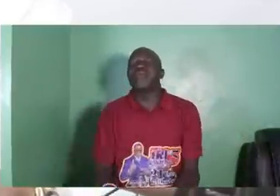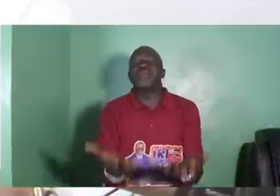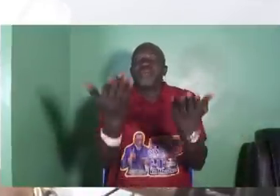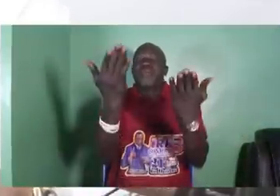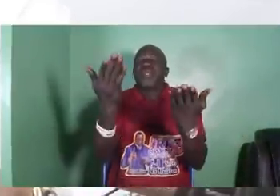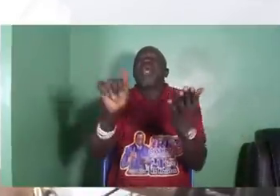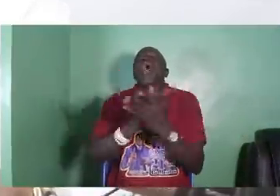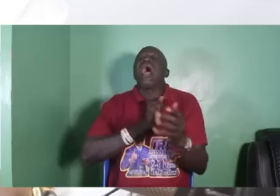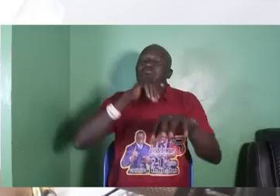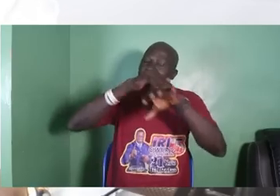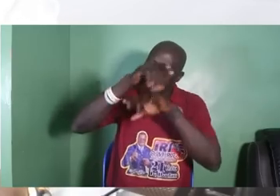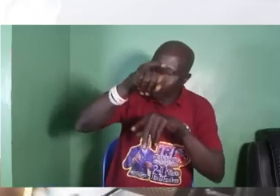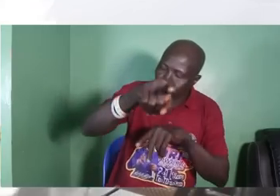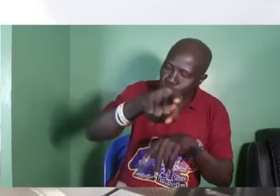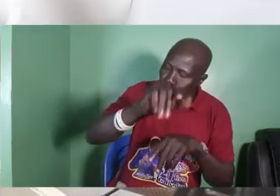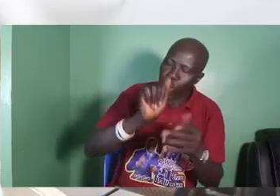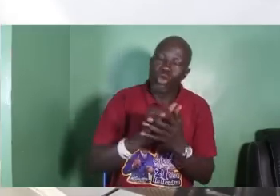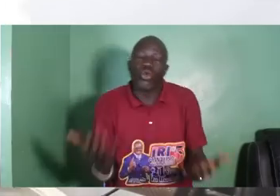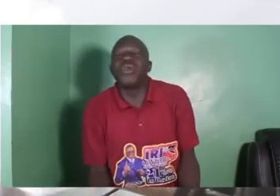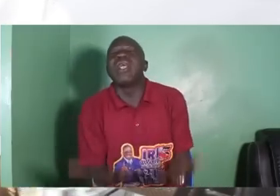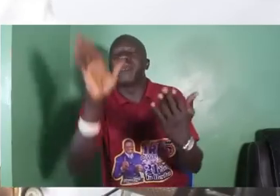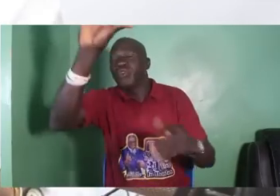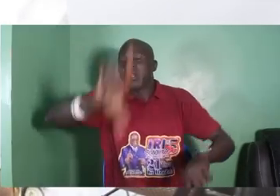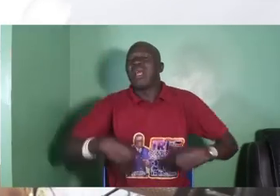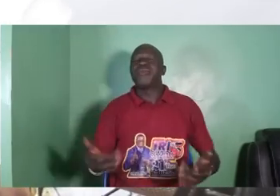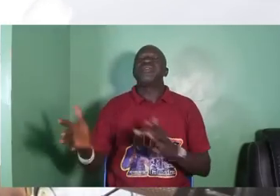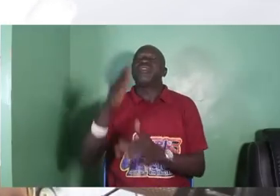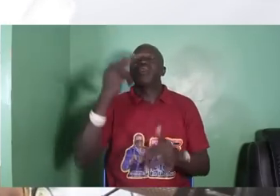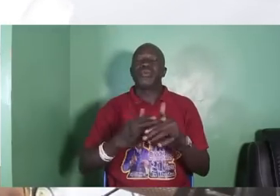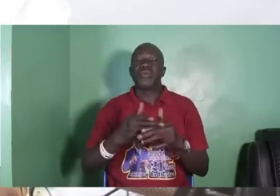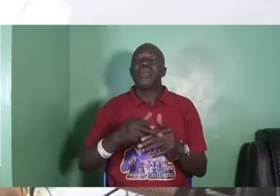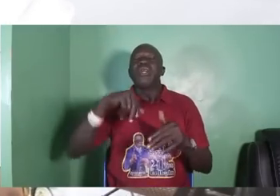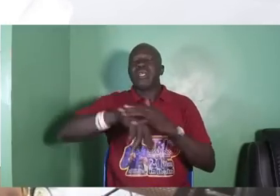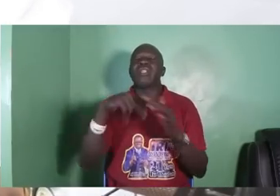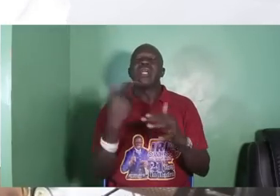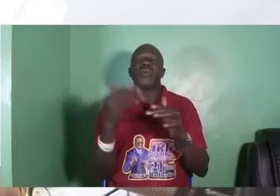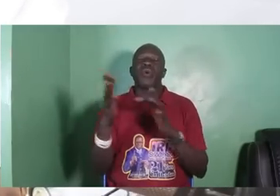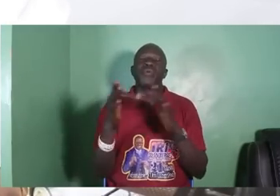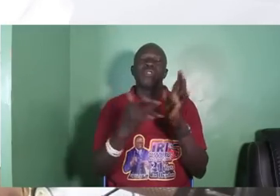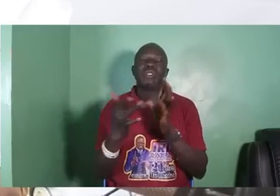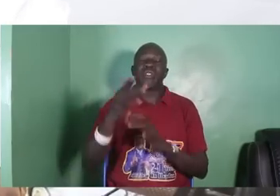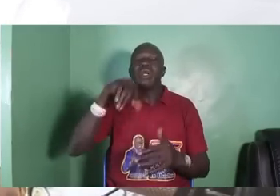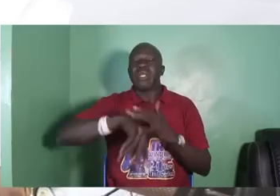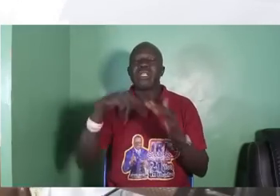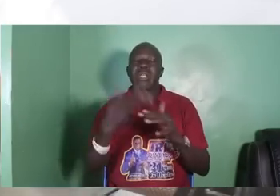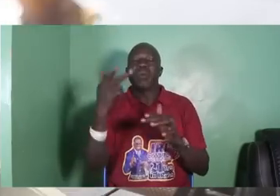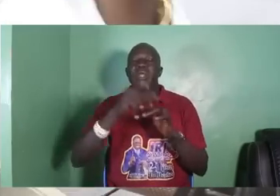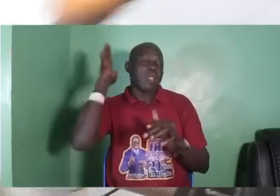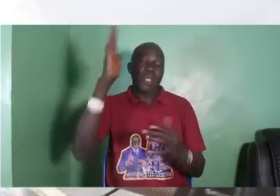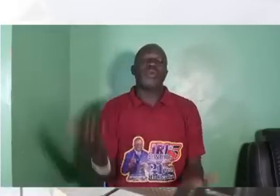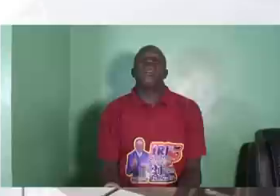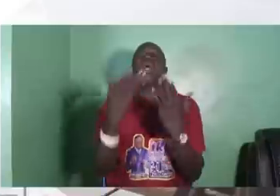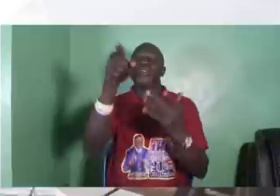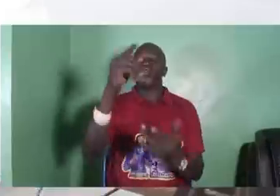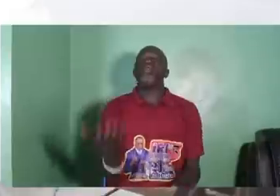that raised me, oni mo ran si o, is the one that I said o ma gbe aye e dide, amen, praise you ne garobi ta in the name of Jesus. Lord, call you. Oh, my God,